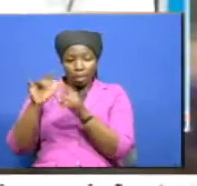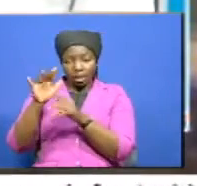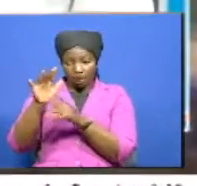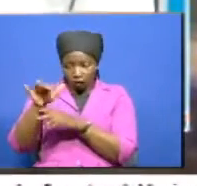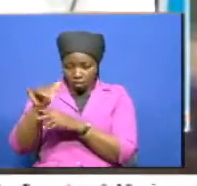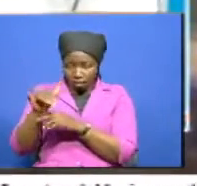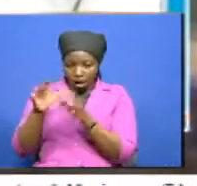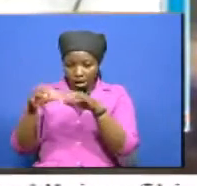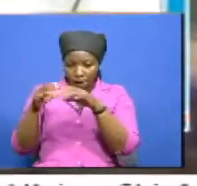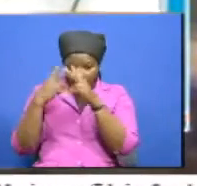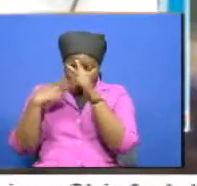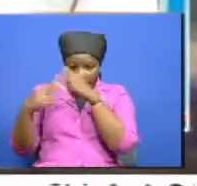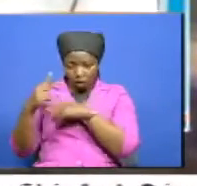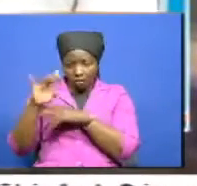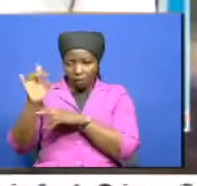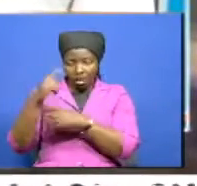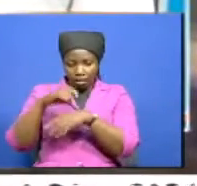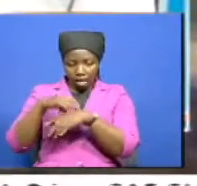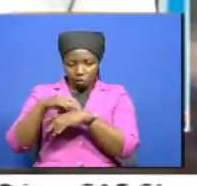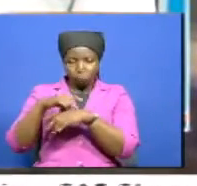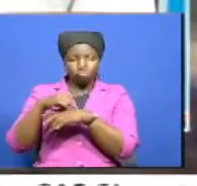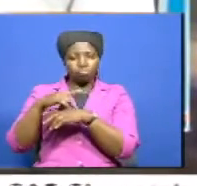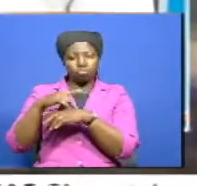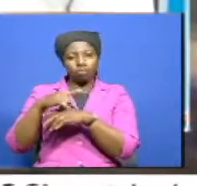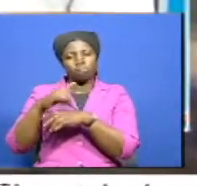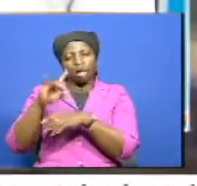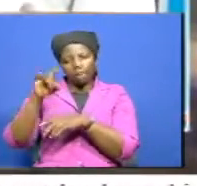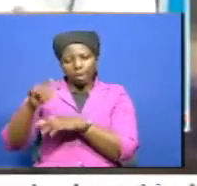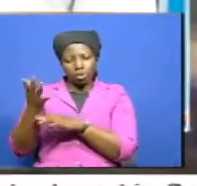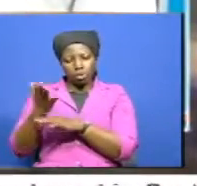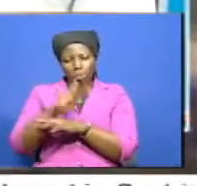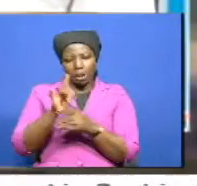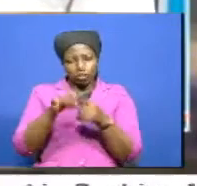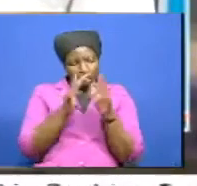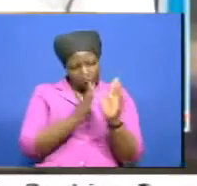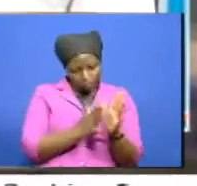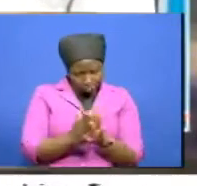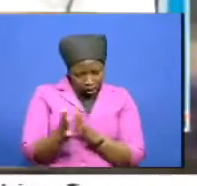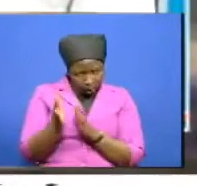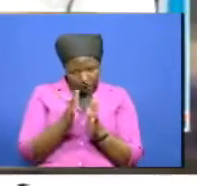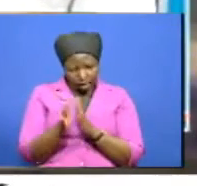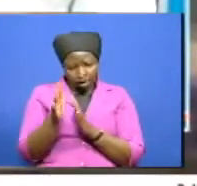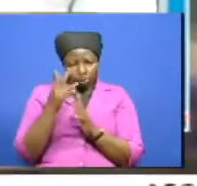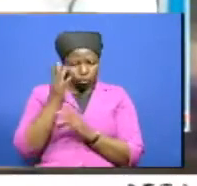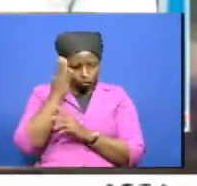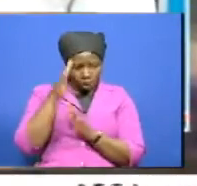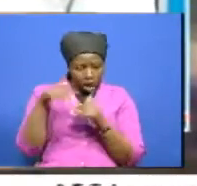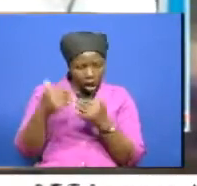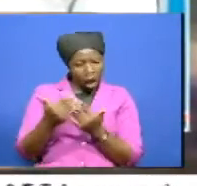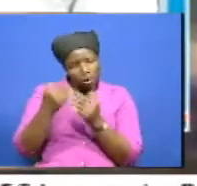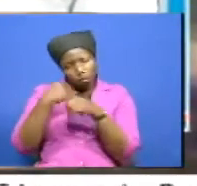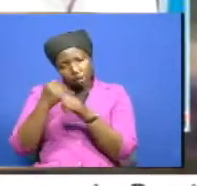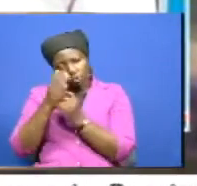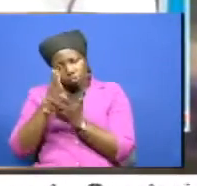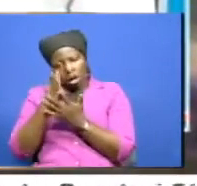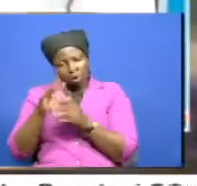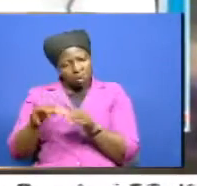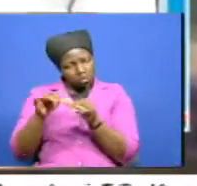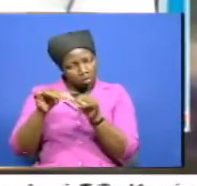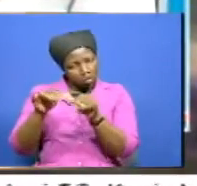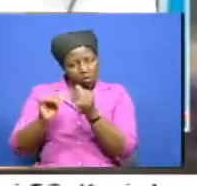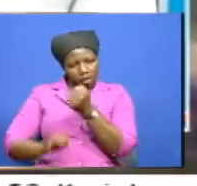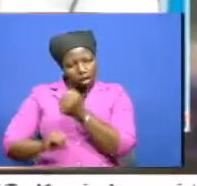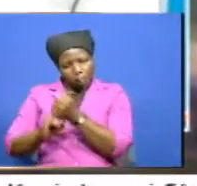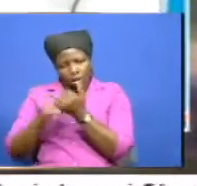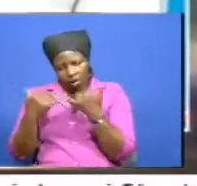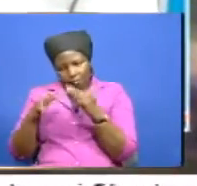of view, first of all, you go back to the drawing board. You say, how are we going to sustain, just ensuring that we're able to get our players to train? How do we support them?